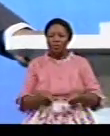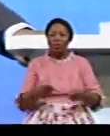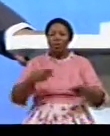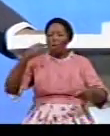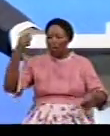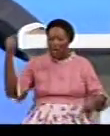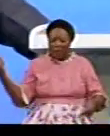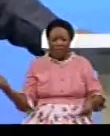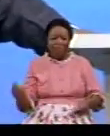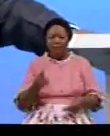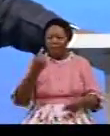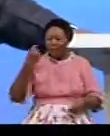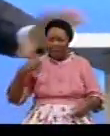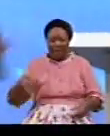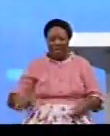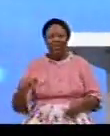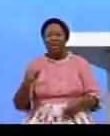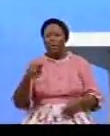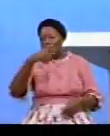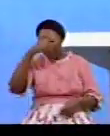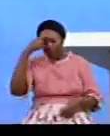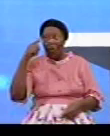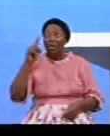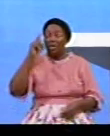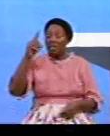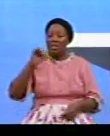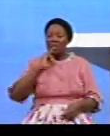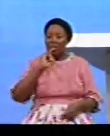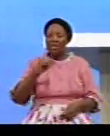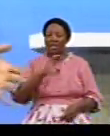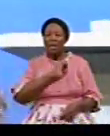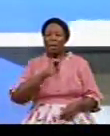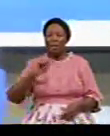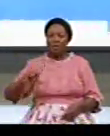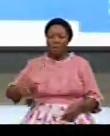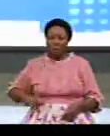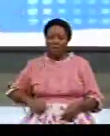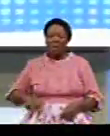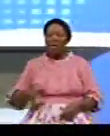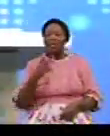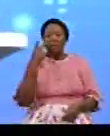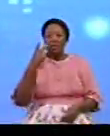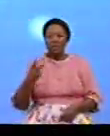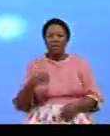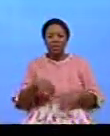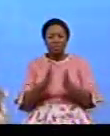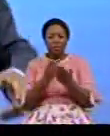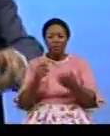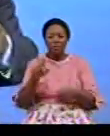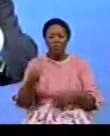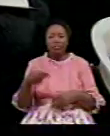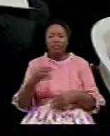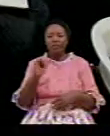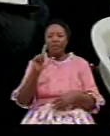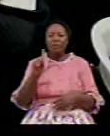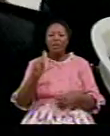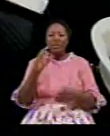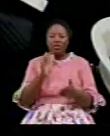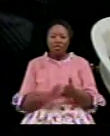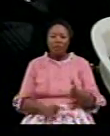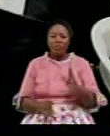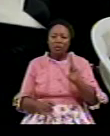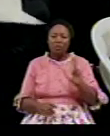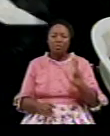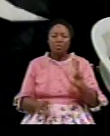any sign of rebellion. There's no rival, no rivalry, and there is no rebellion. You